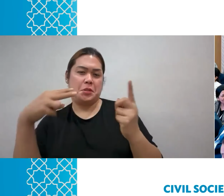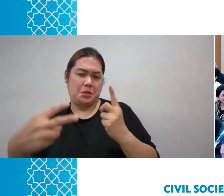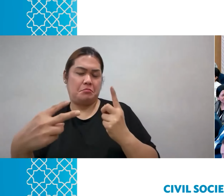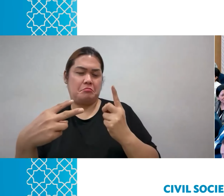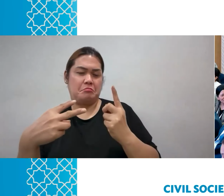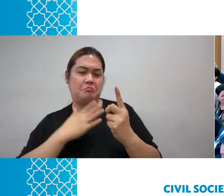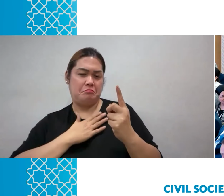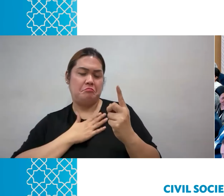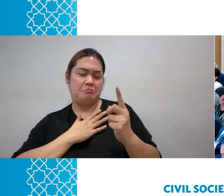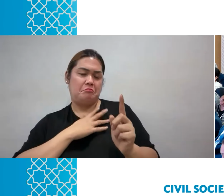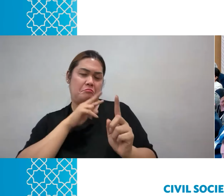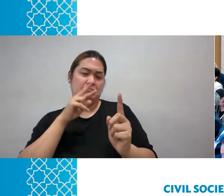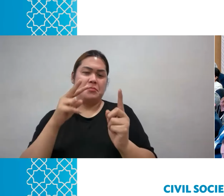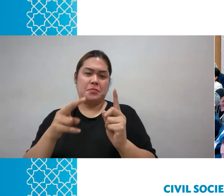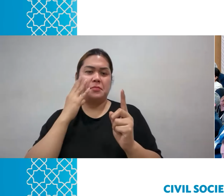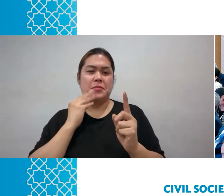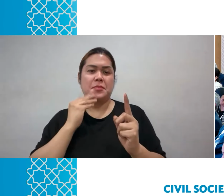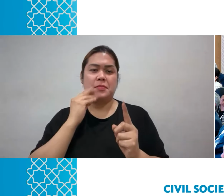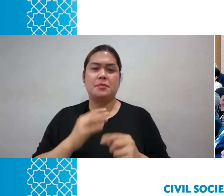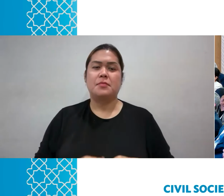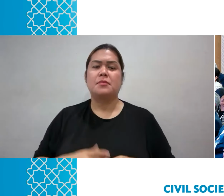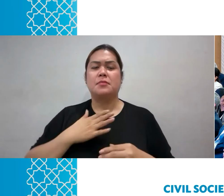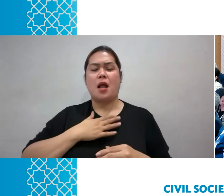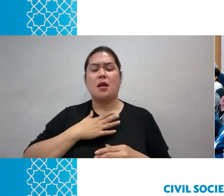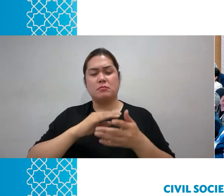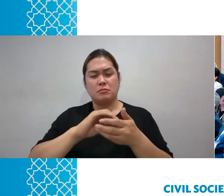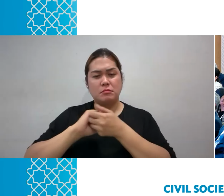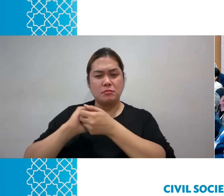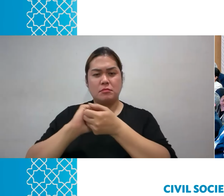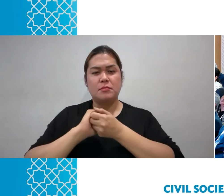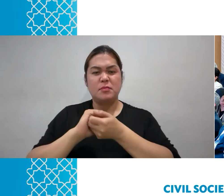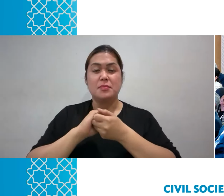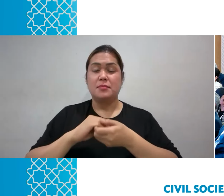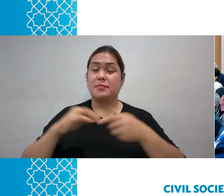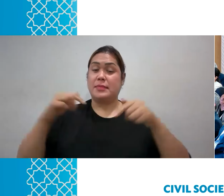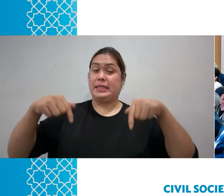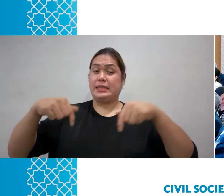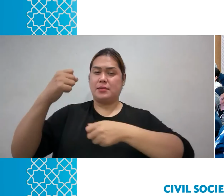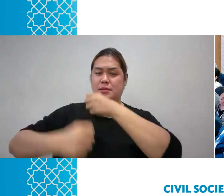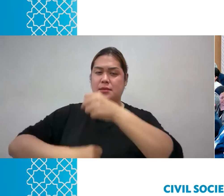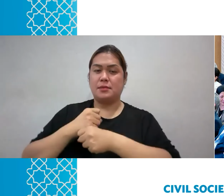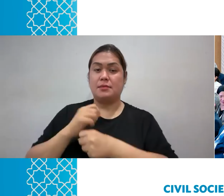my organization. This year, FAO has declared